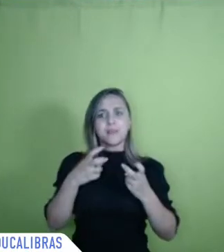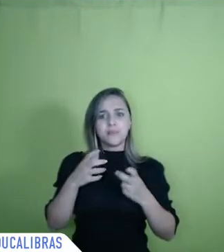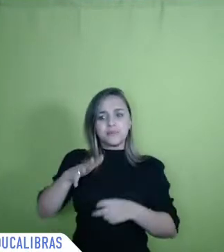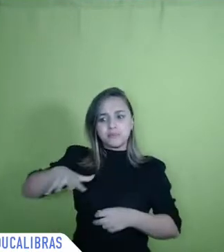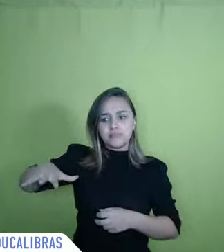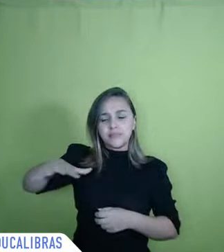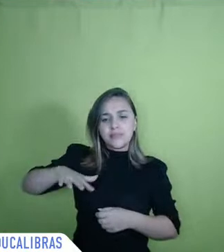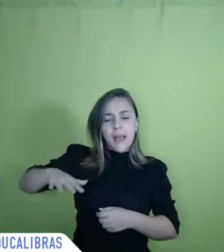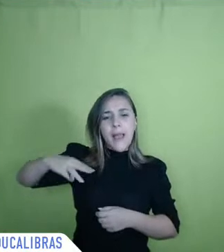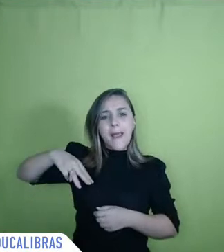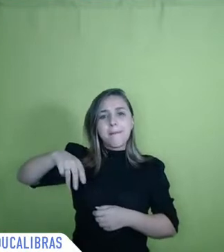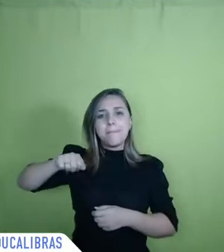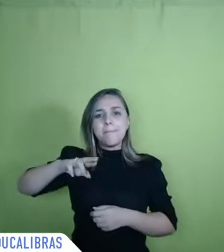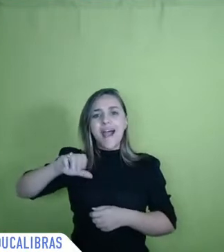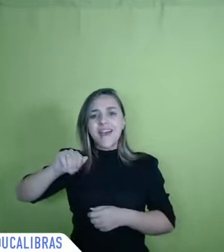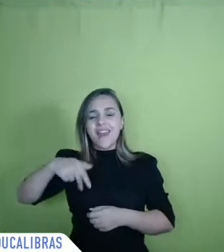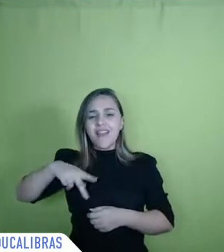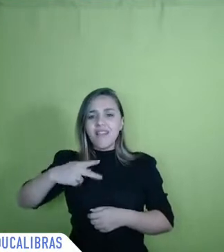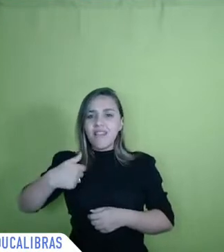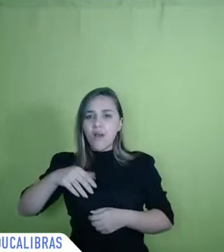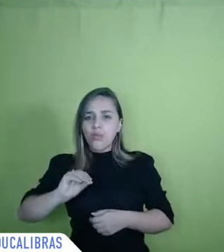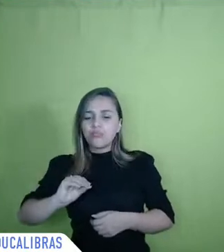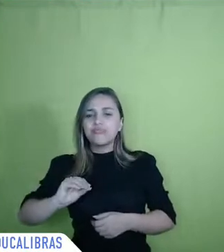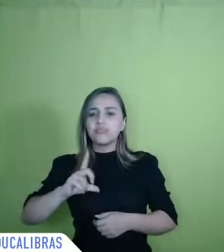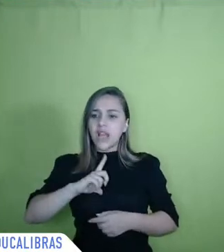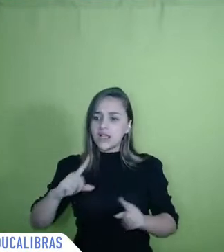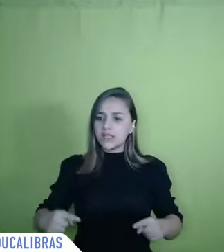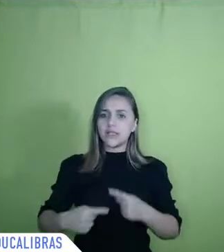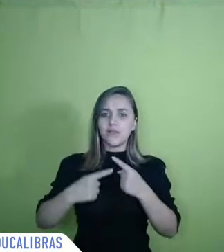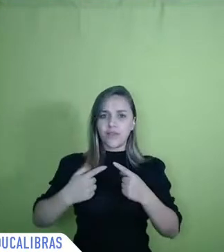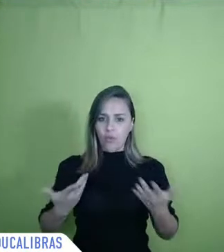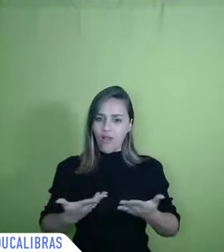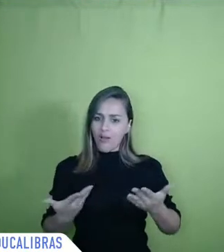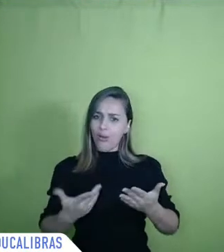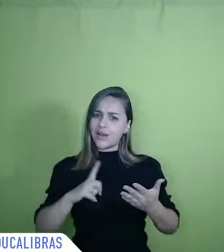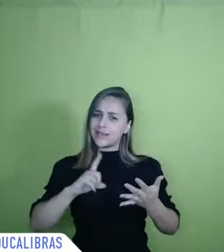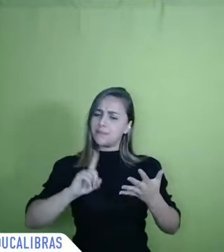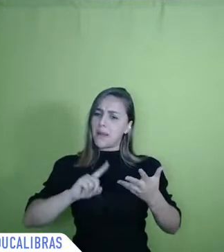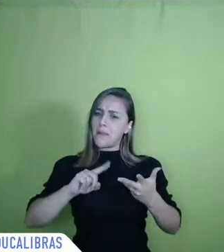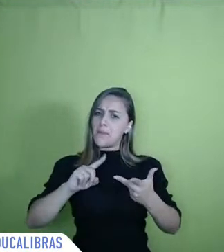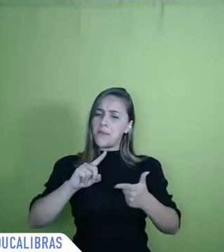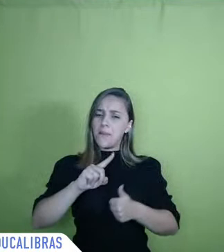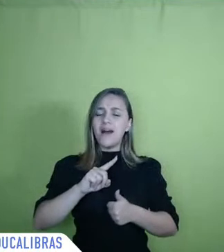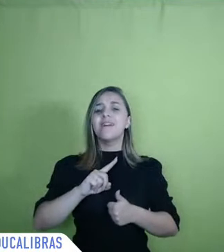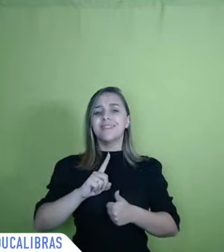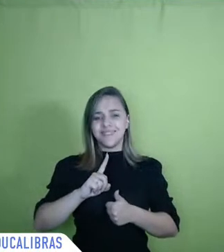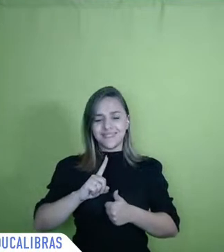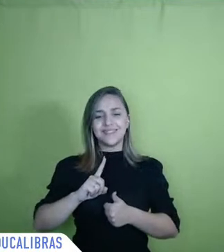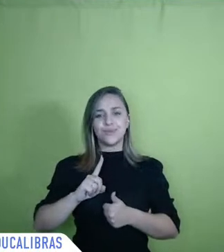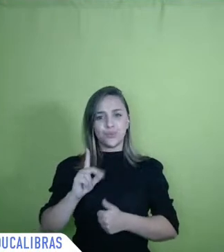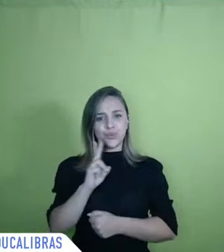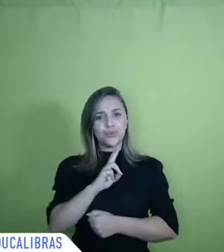over Maranhão with a very challenging situation, and with all these adverse factors,